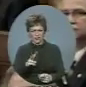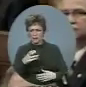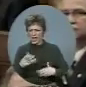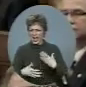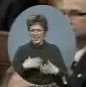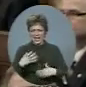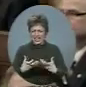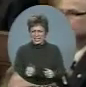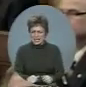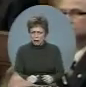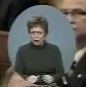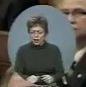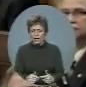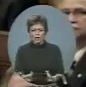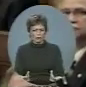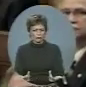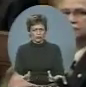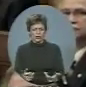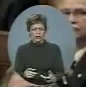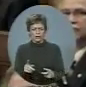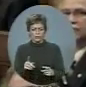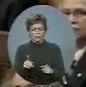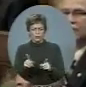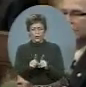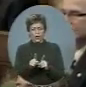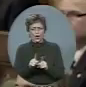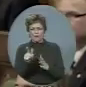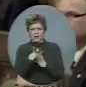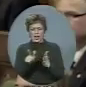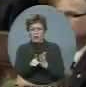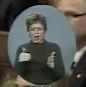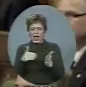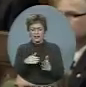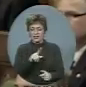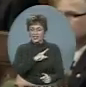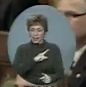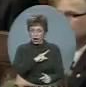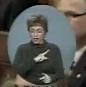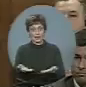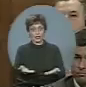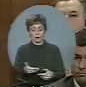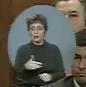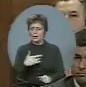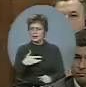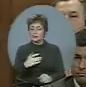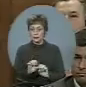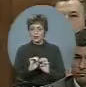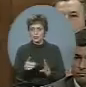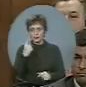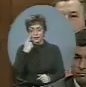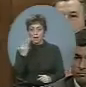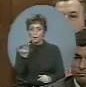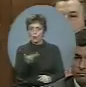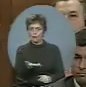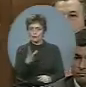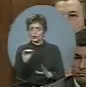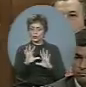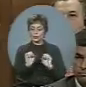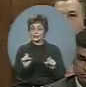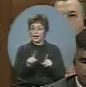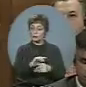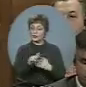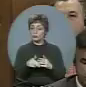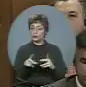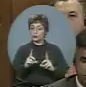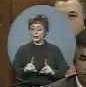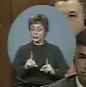leader in flip-flopping on this issue and wanting to oppose the Anti-Terrorism Act protections that Canadians need to rely on. And Mr. Speaker, I would add my